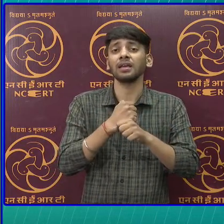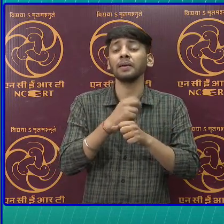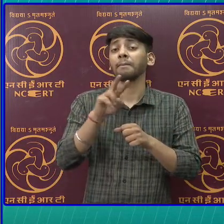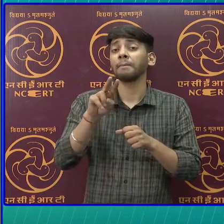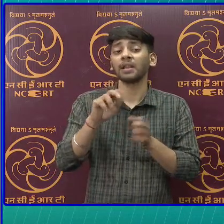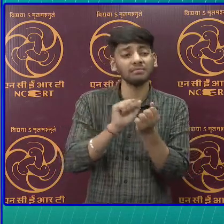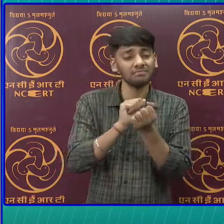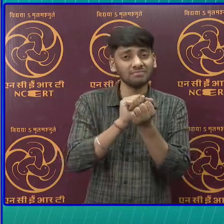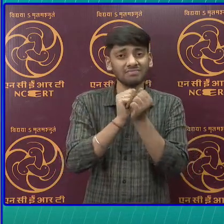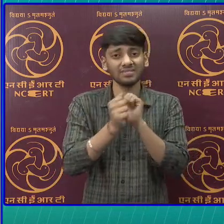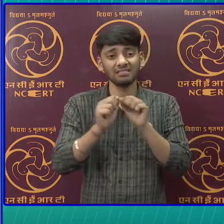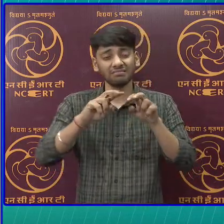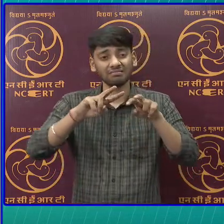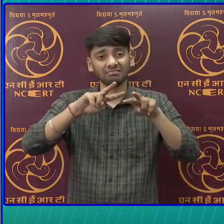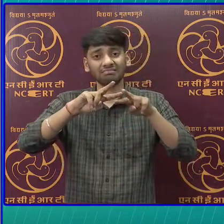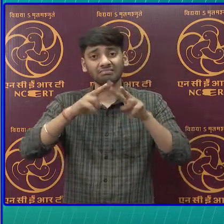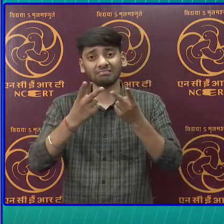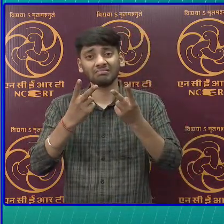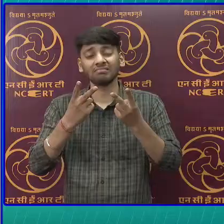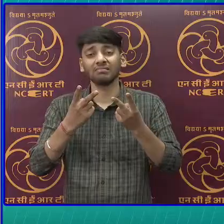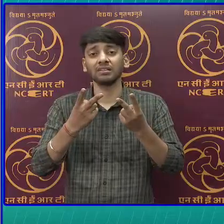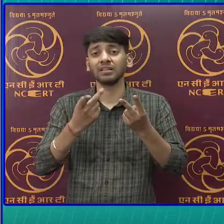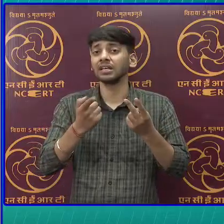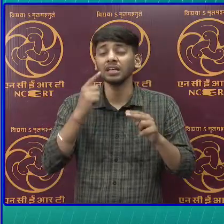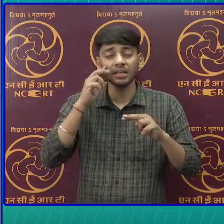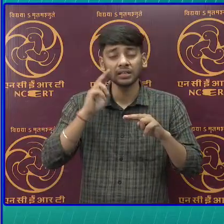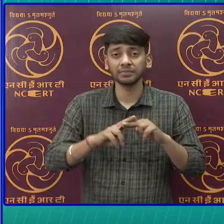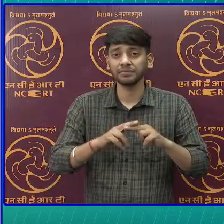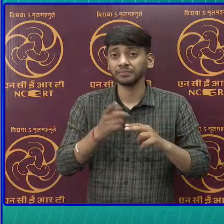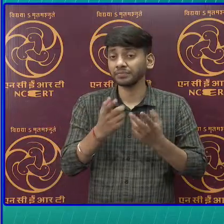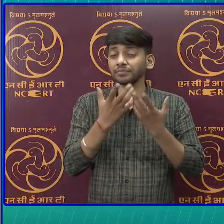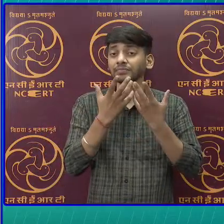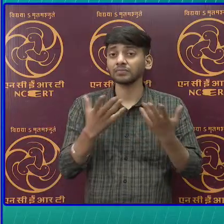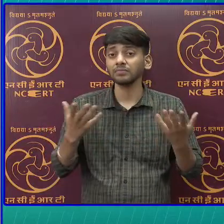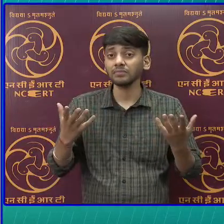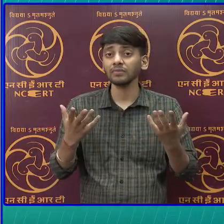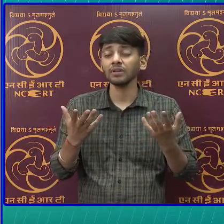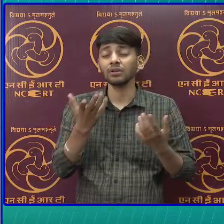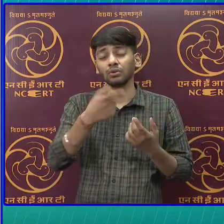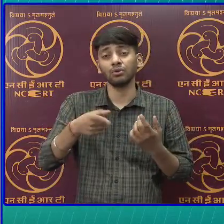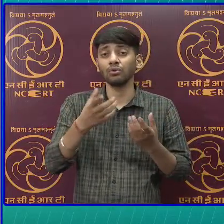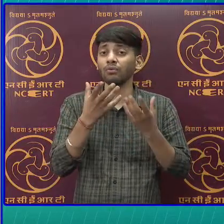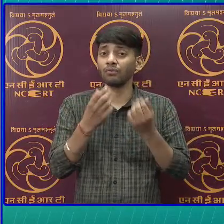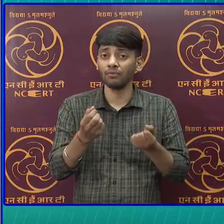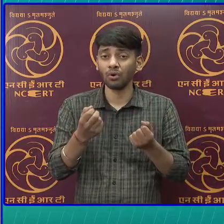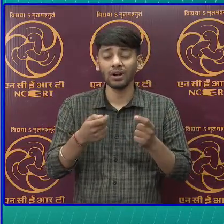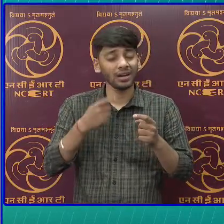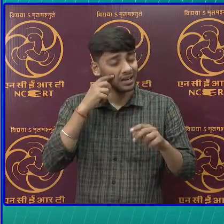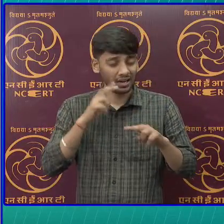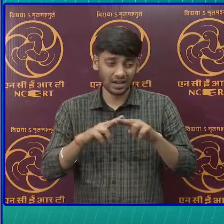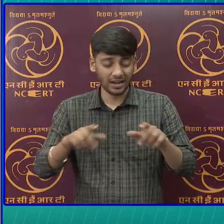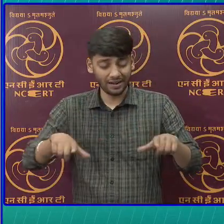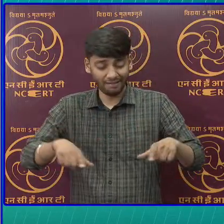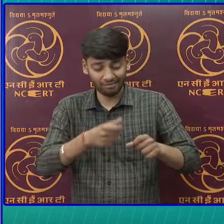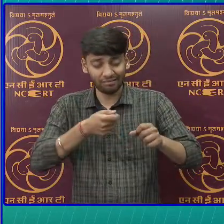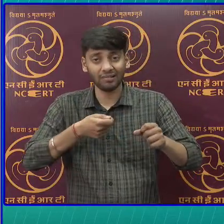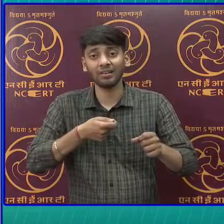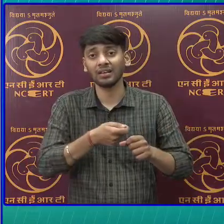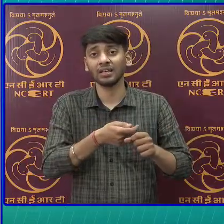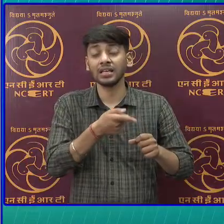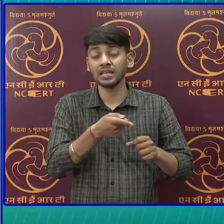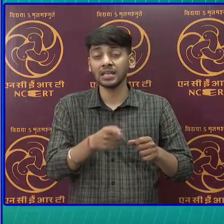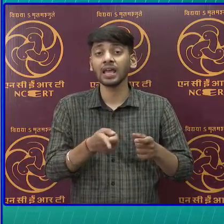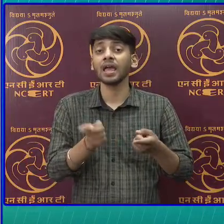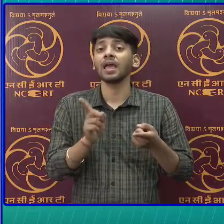done. What is done here? Done means killing. The thing which you want to kill a tree, this will